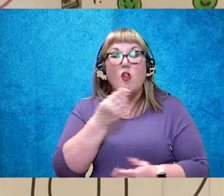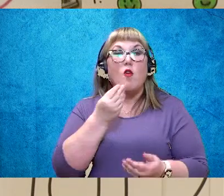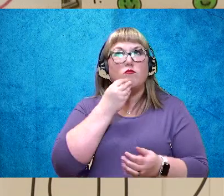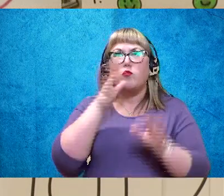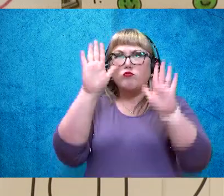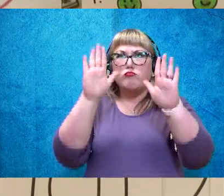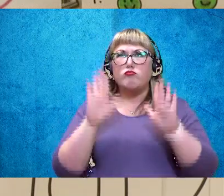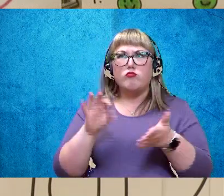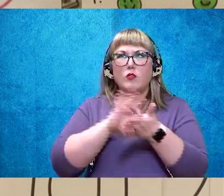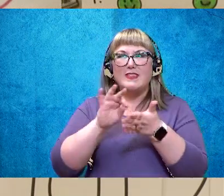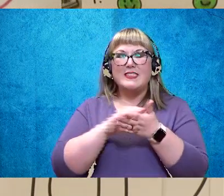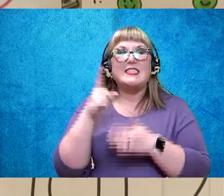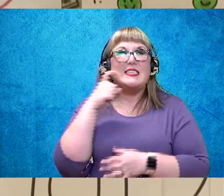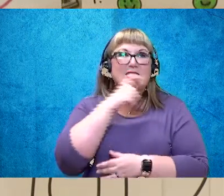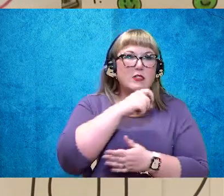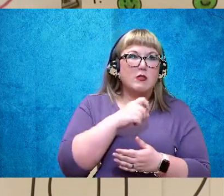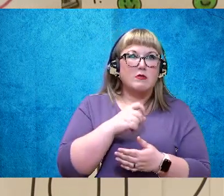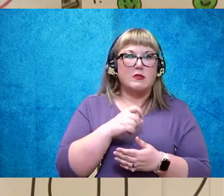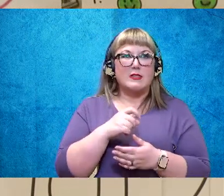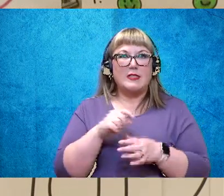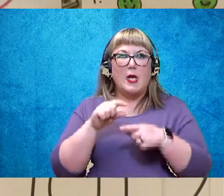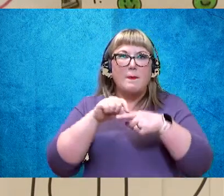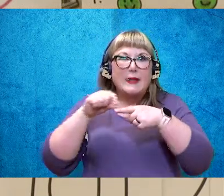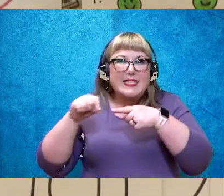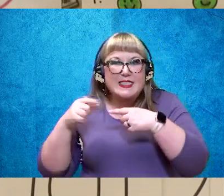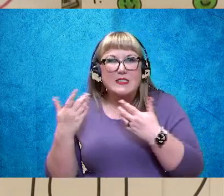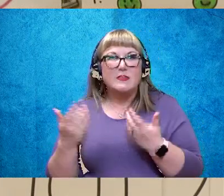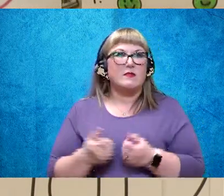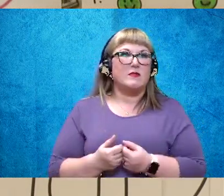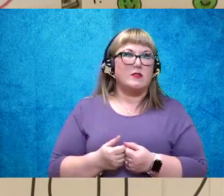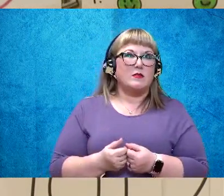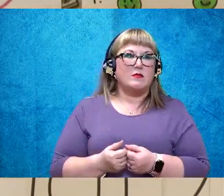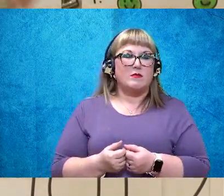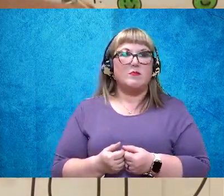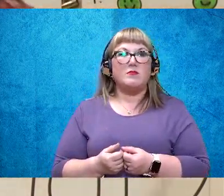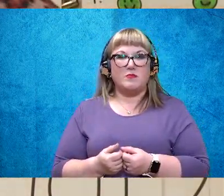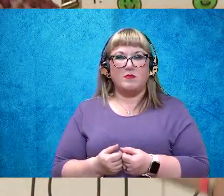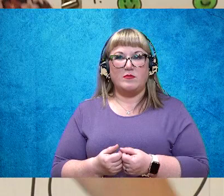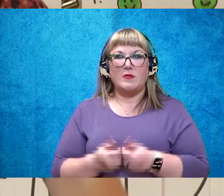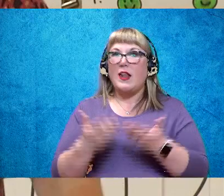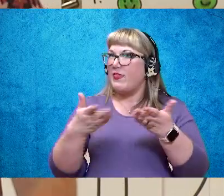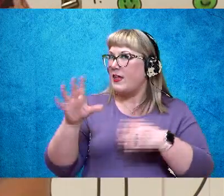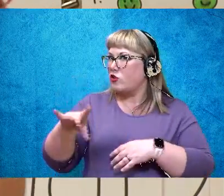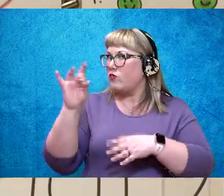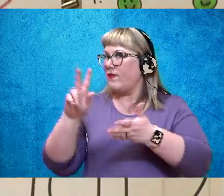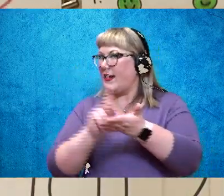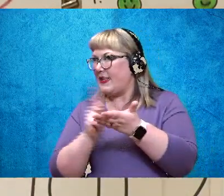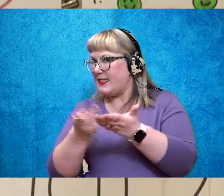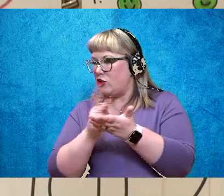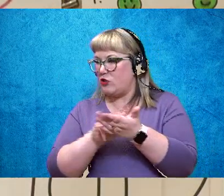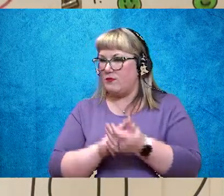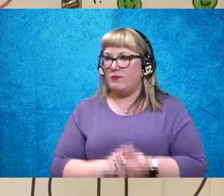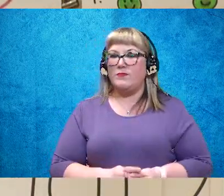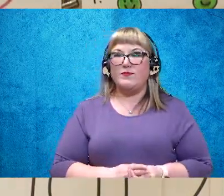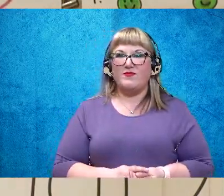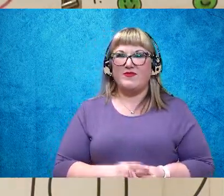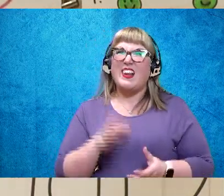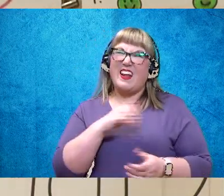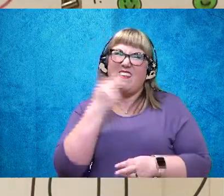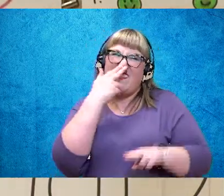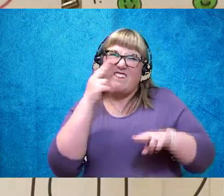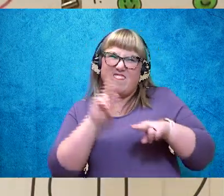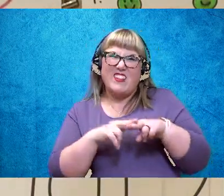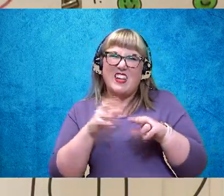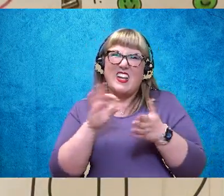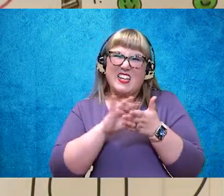count. Cereal, beans, all kinds of stuff you can find in the kitchen that you eat and count. And it's fun to count some